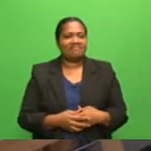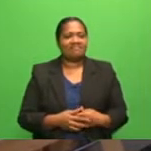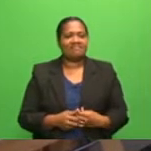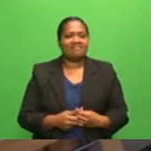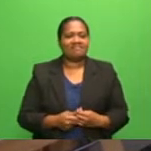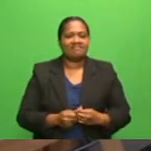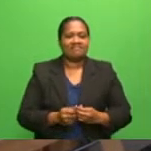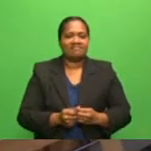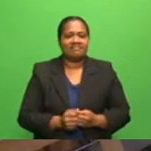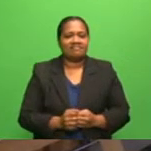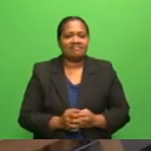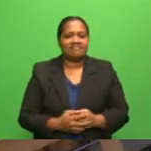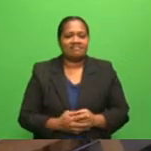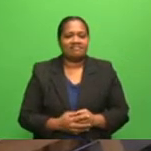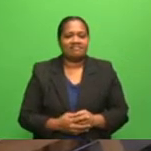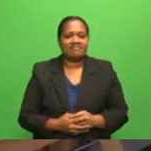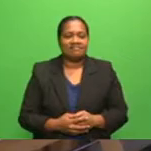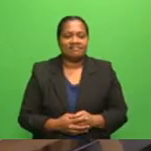our business,